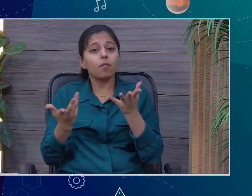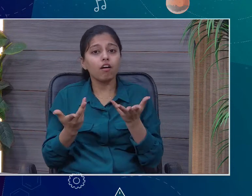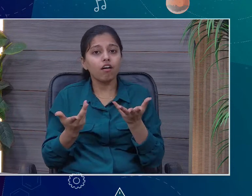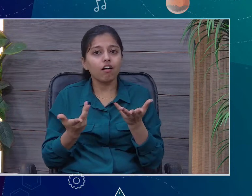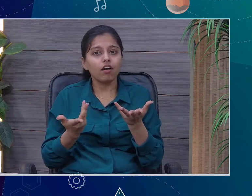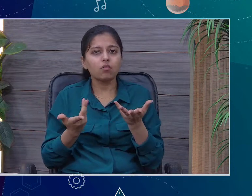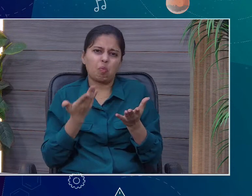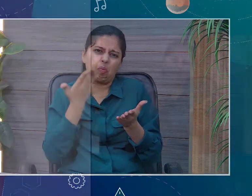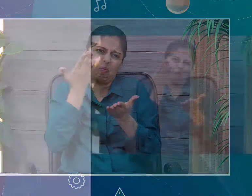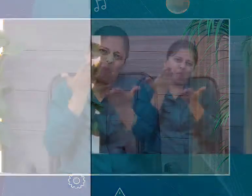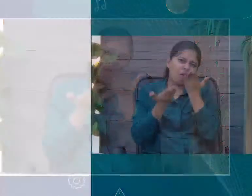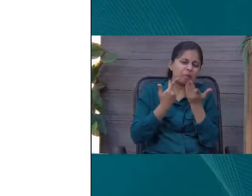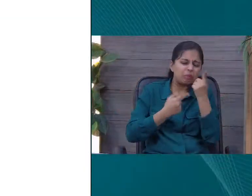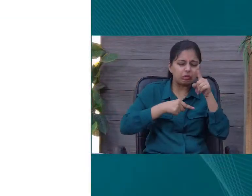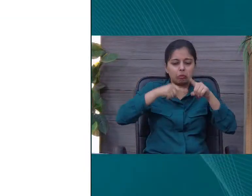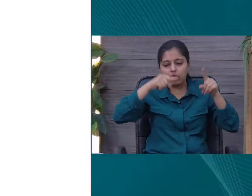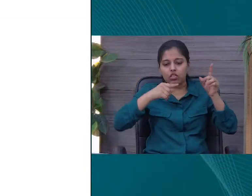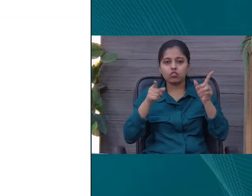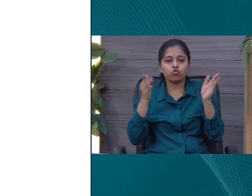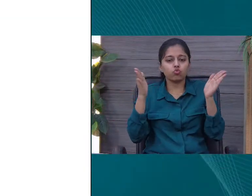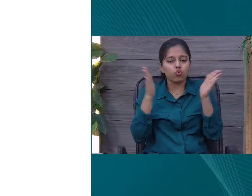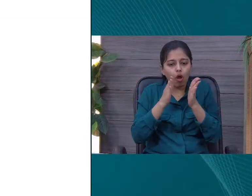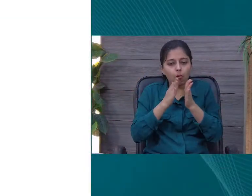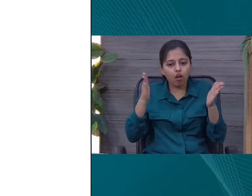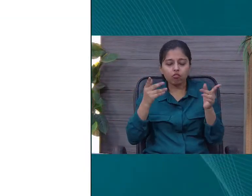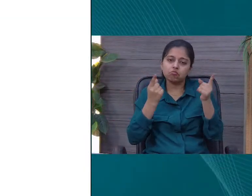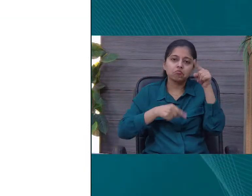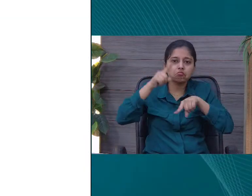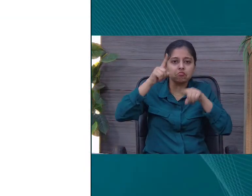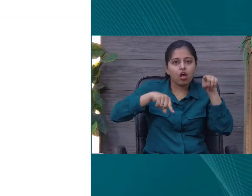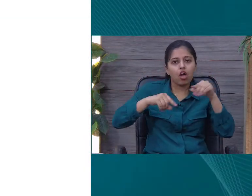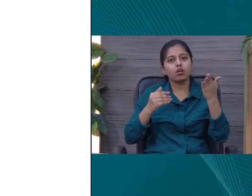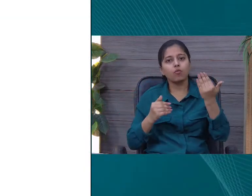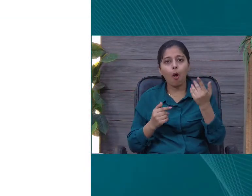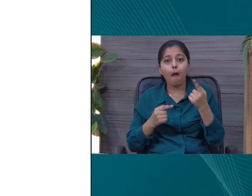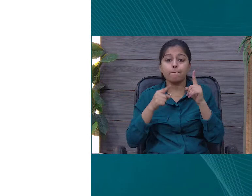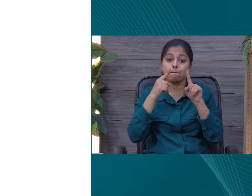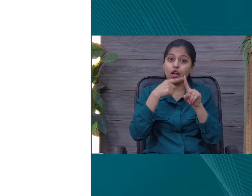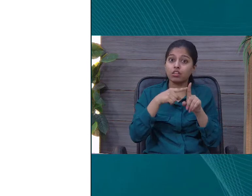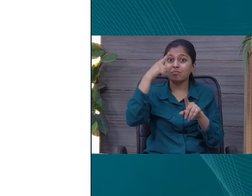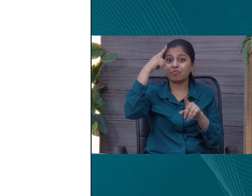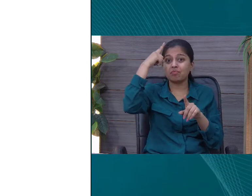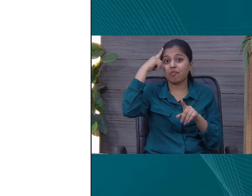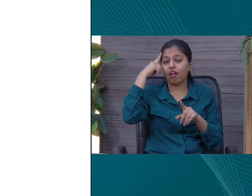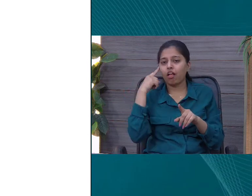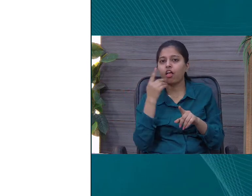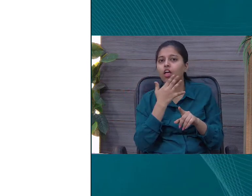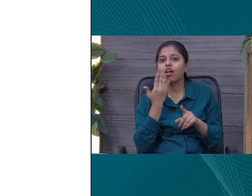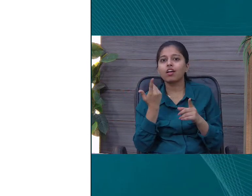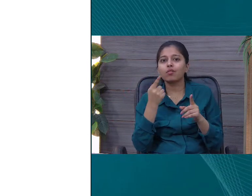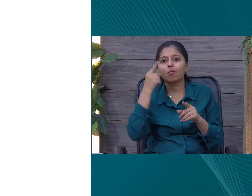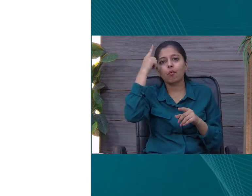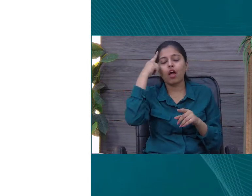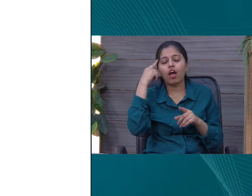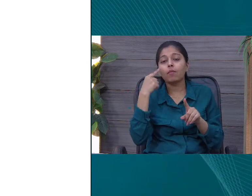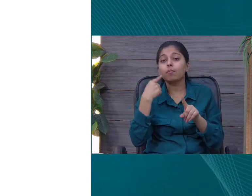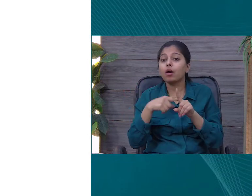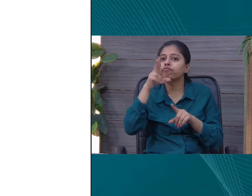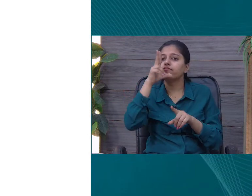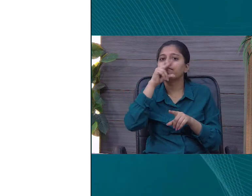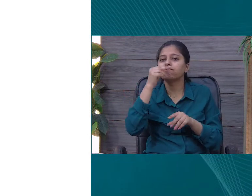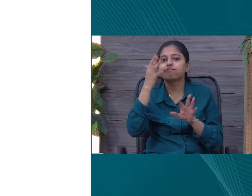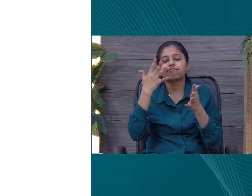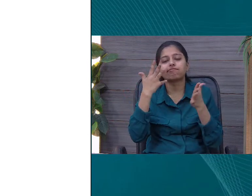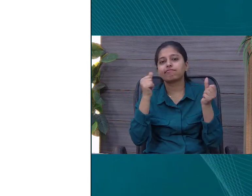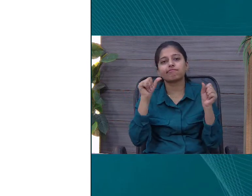but may vary in size, and it is black in color and doesn't speak. We